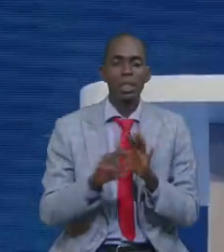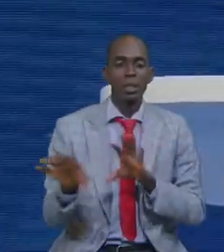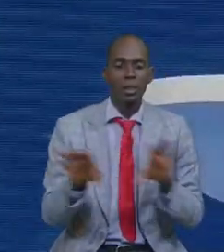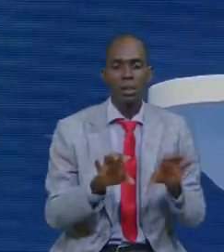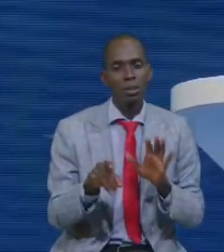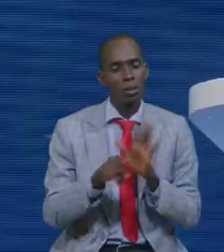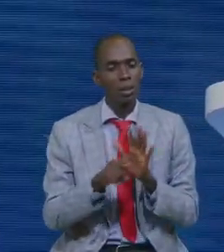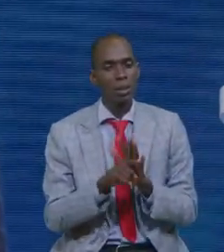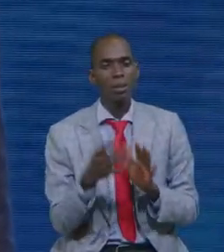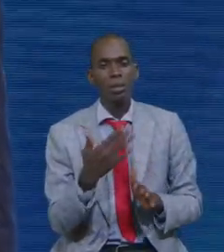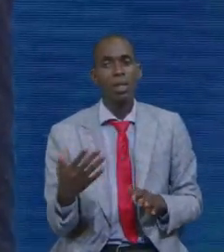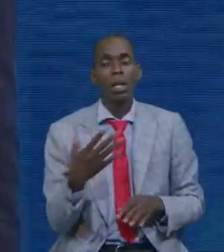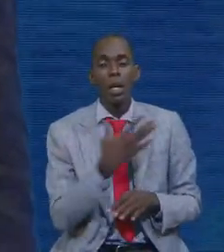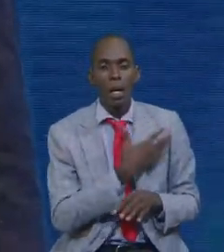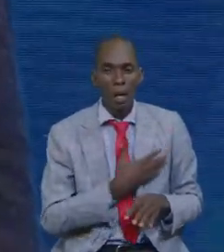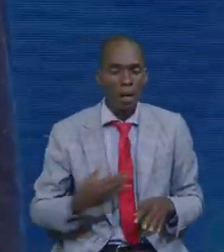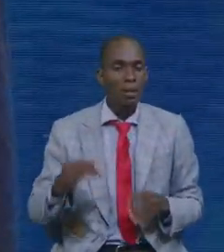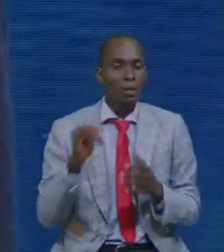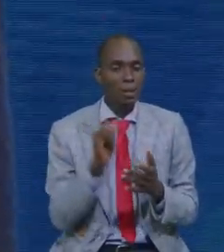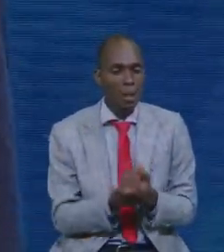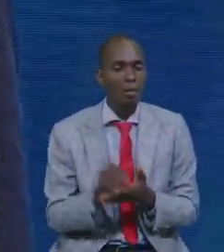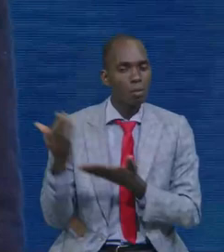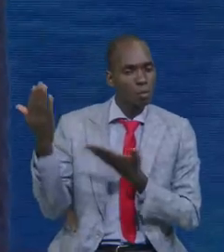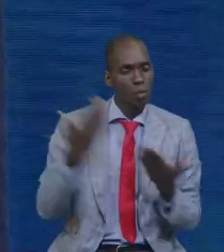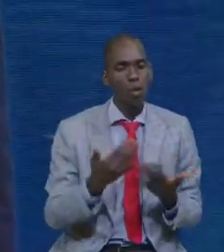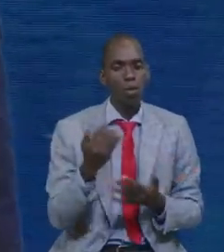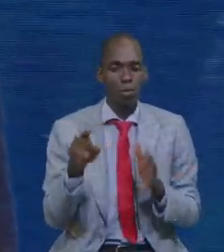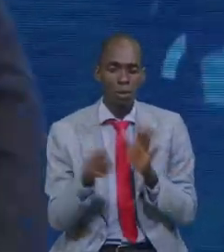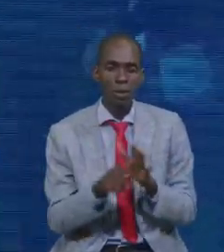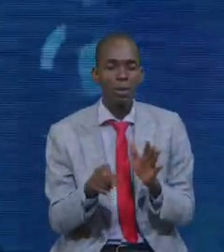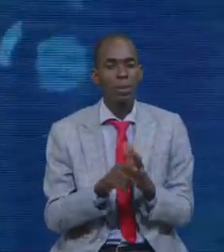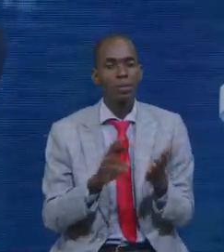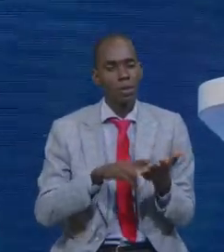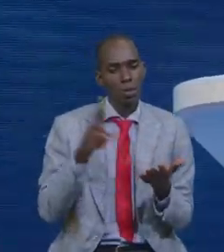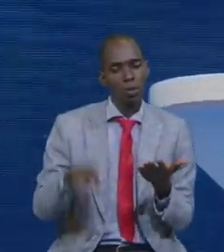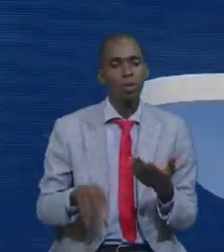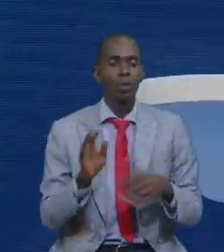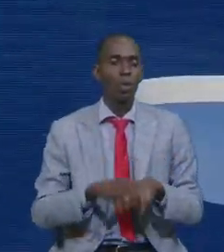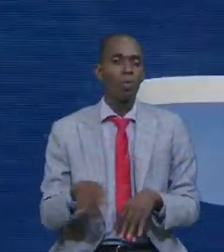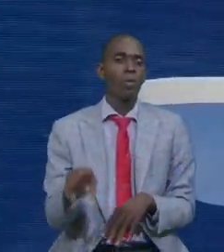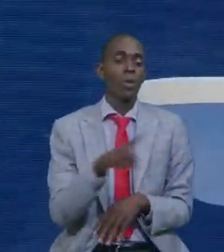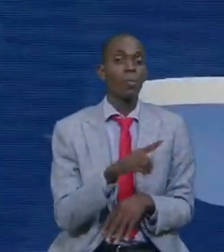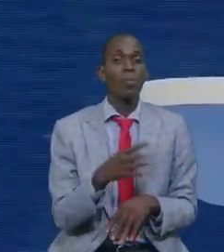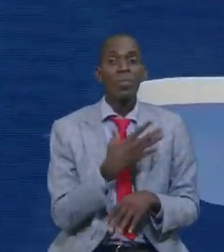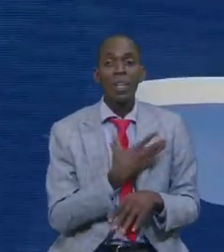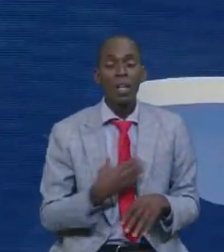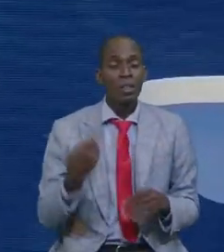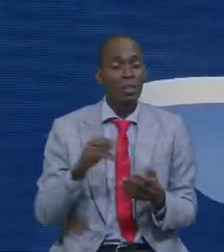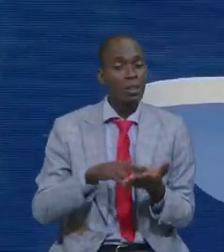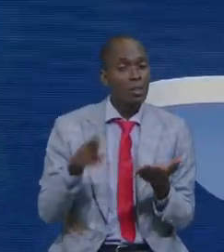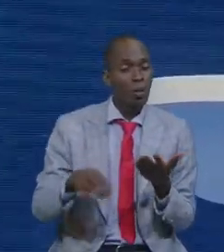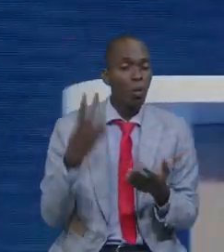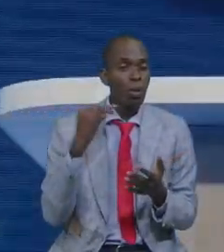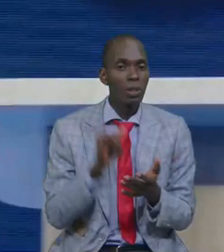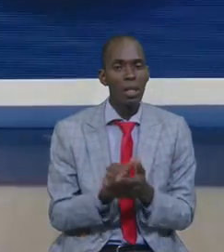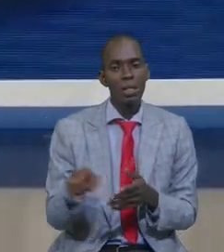and the thing, the result of that, the consequence of that, was that they suffered. Look